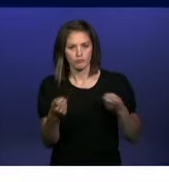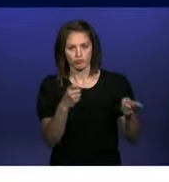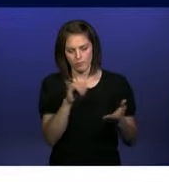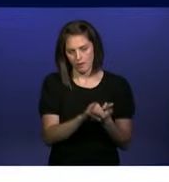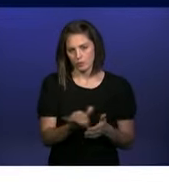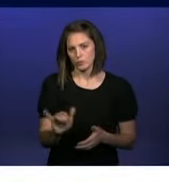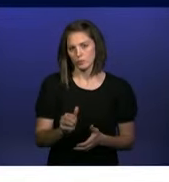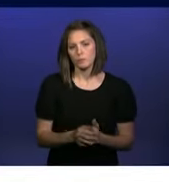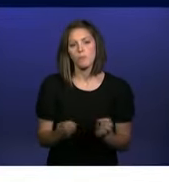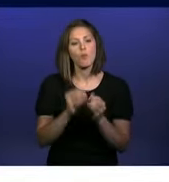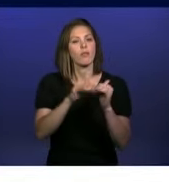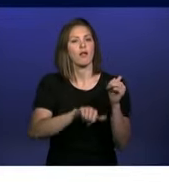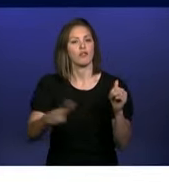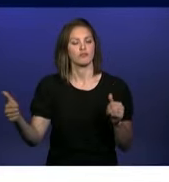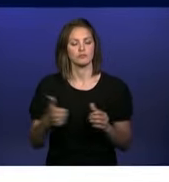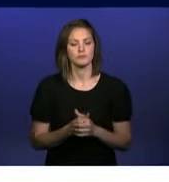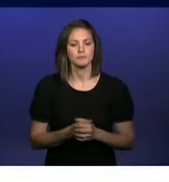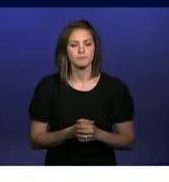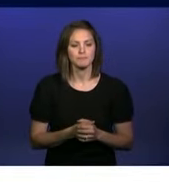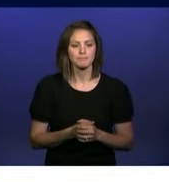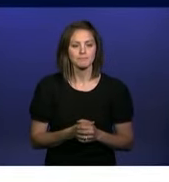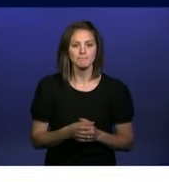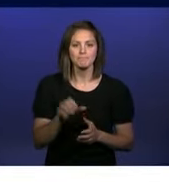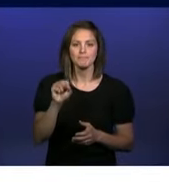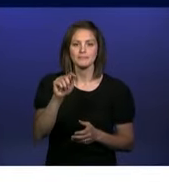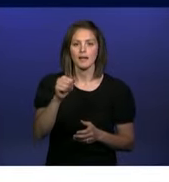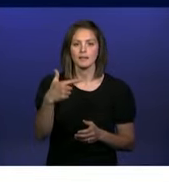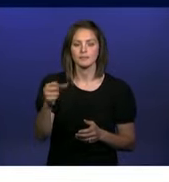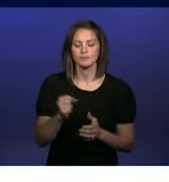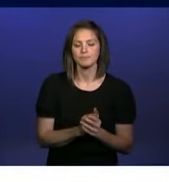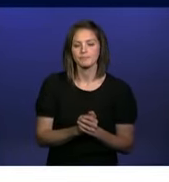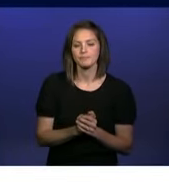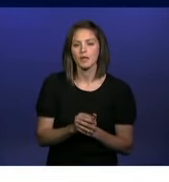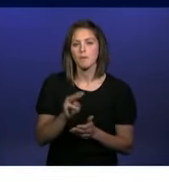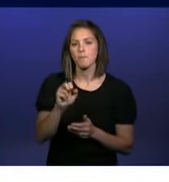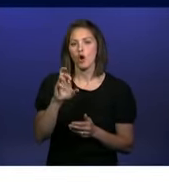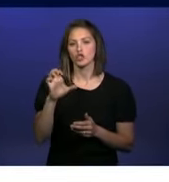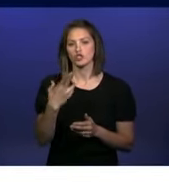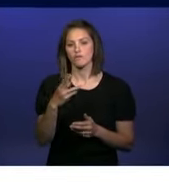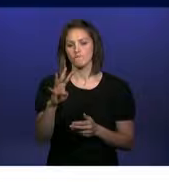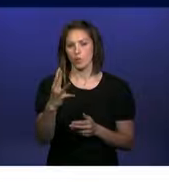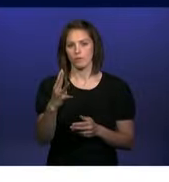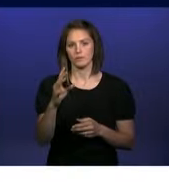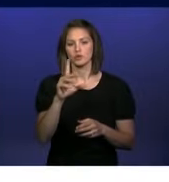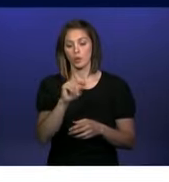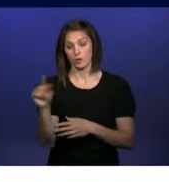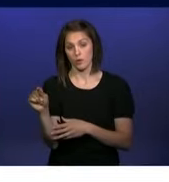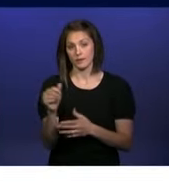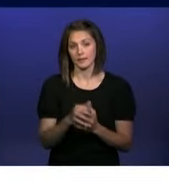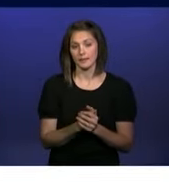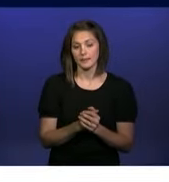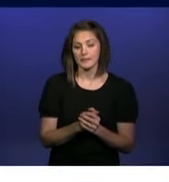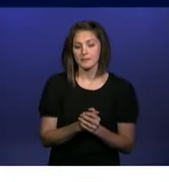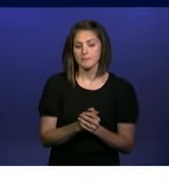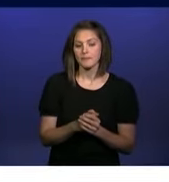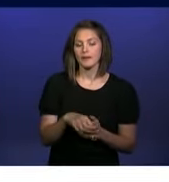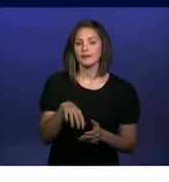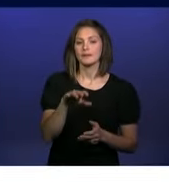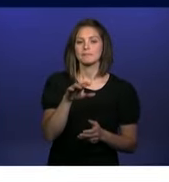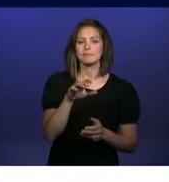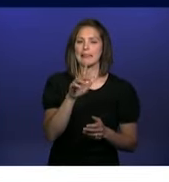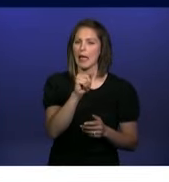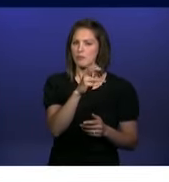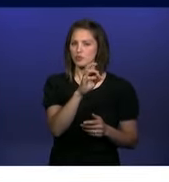Staggs, you have the final minute. You know, on March 4th of 2020, Abbott Laboratories was awarded a federal grant. On